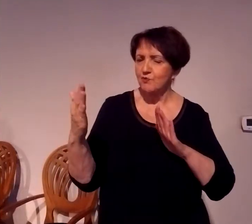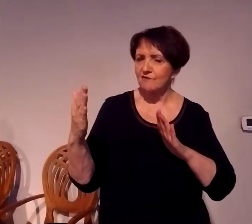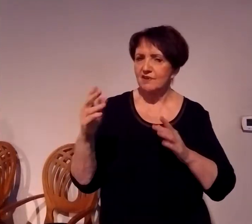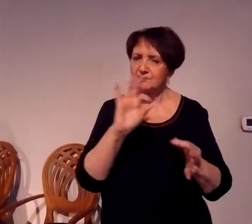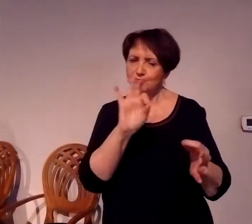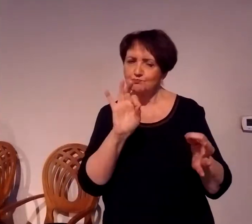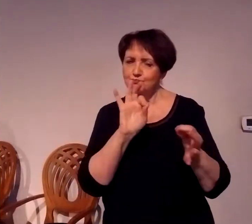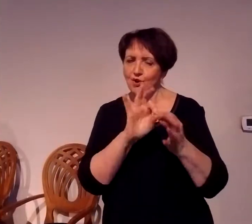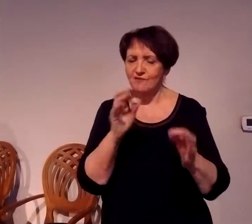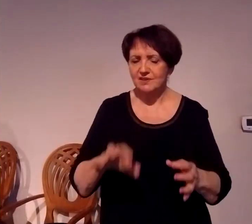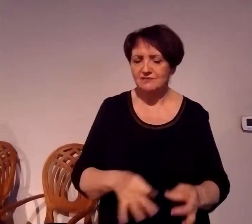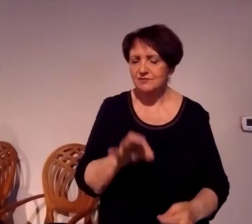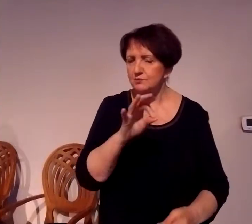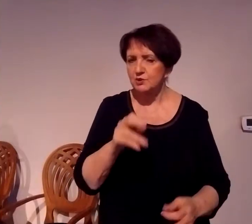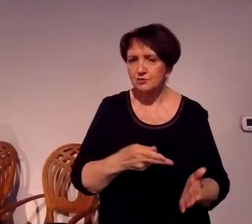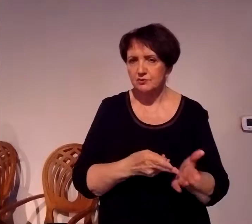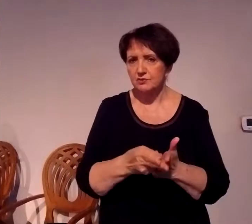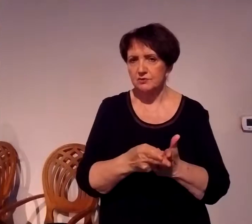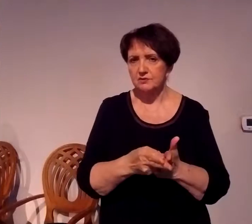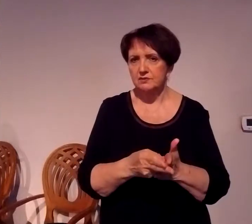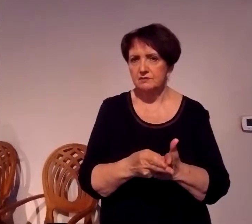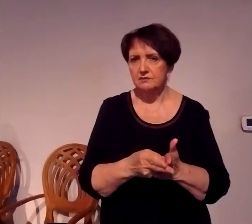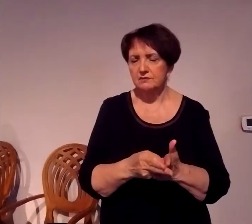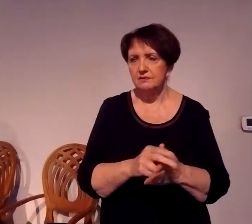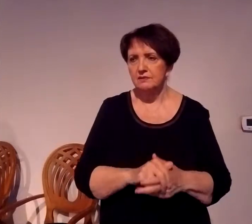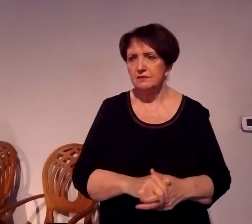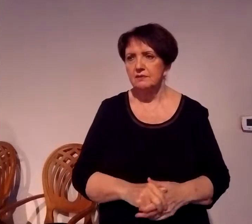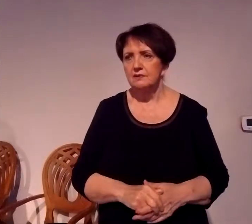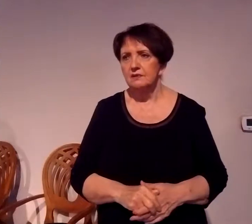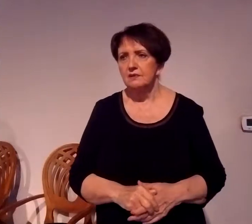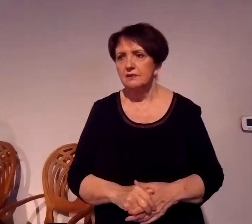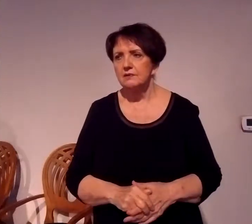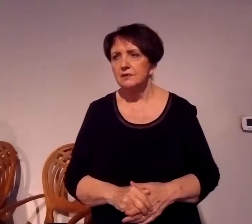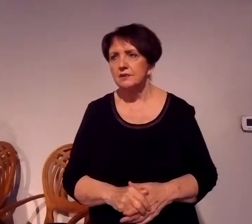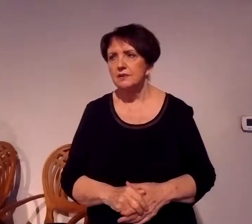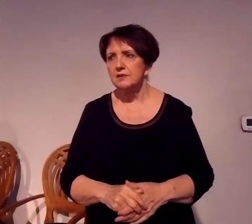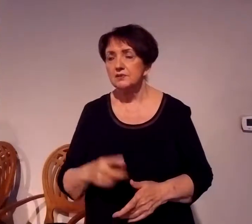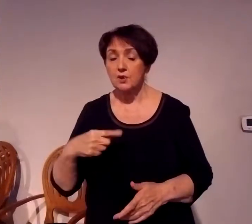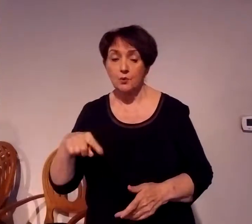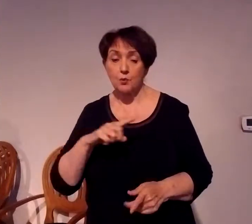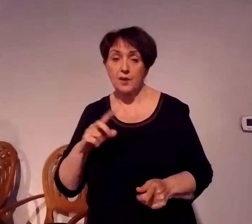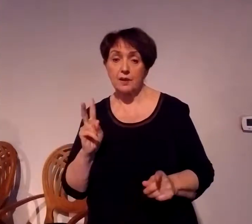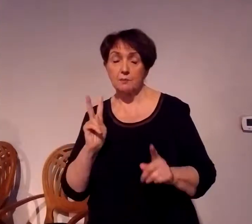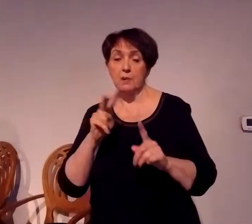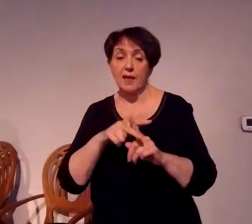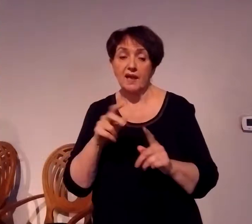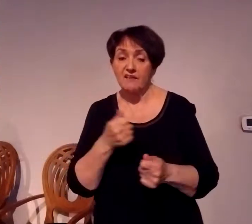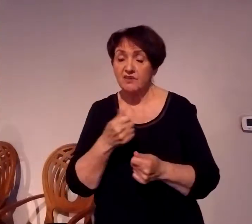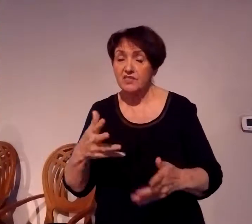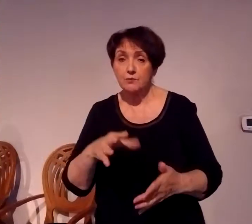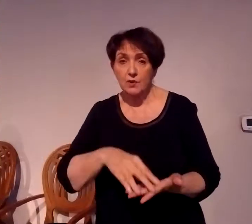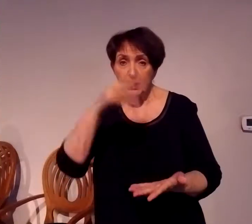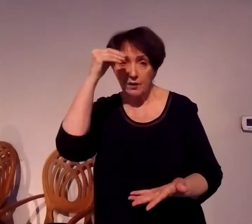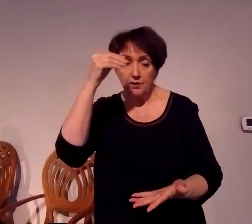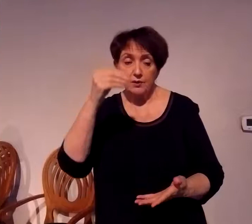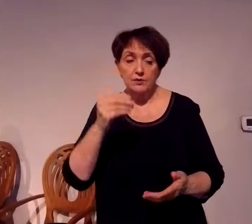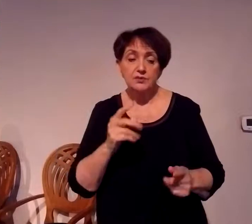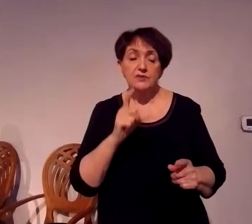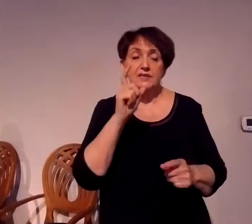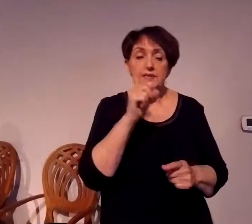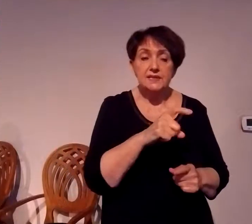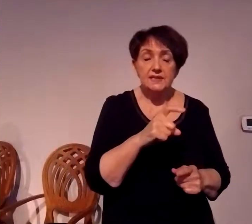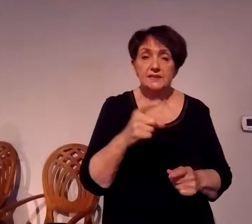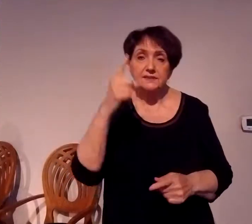spiritual truth as we know it. And so we apply all that we learn to both the needs and